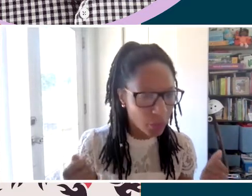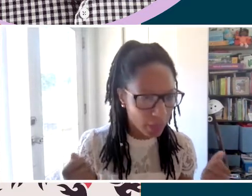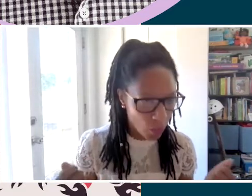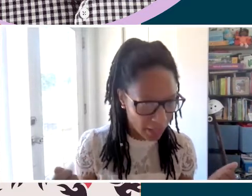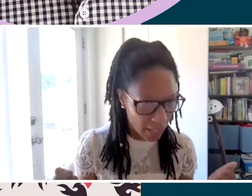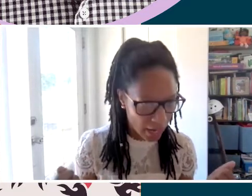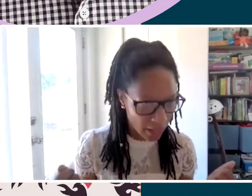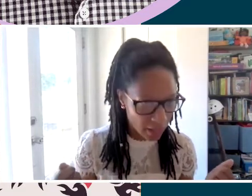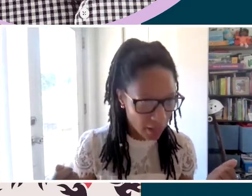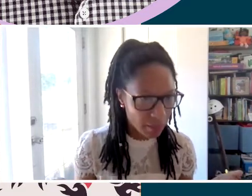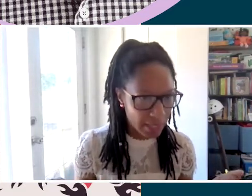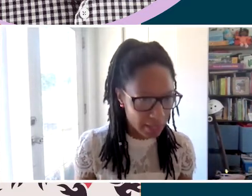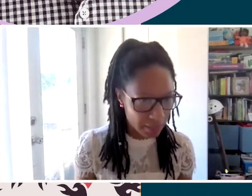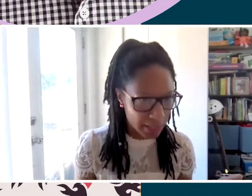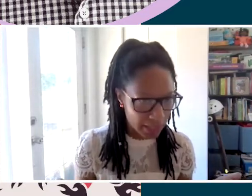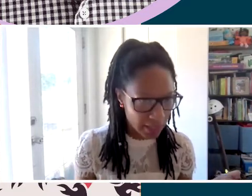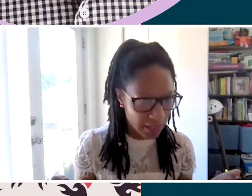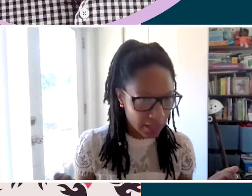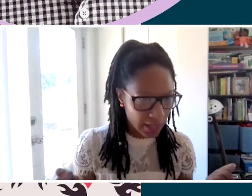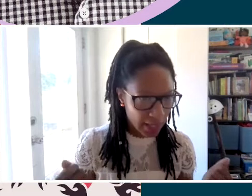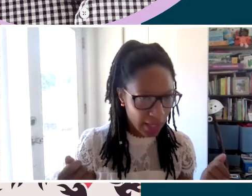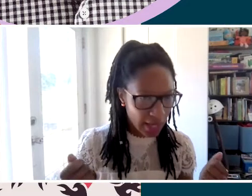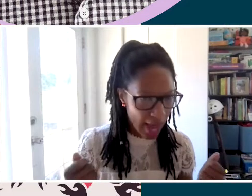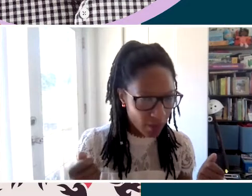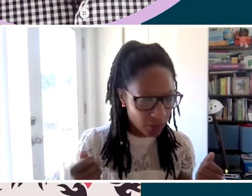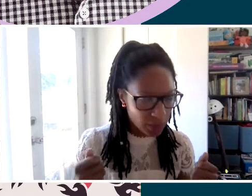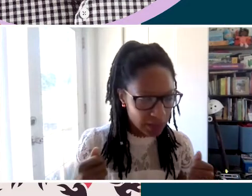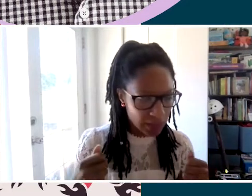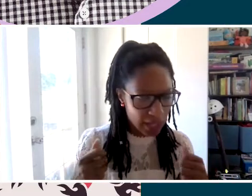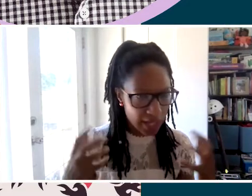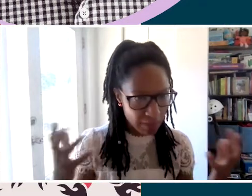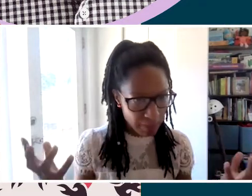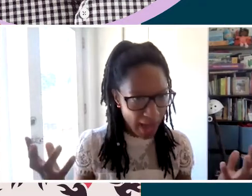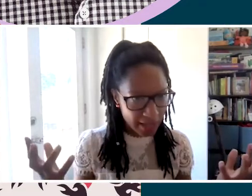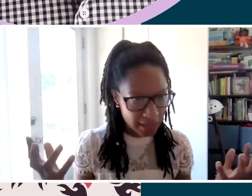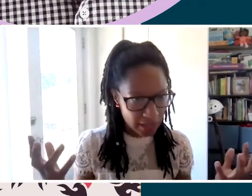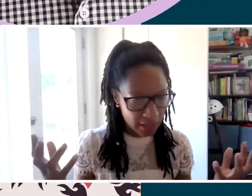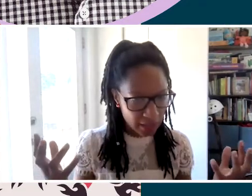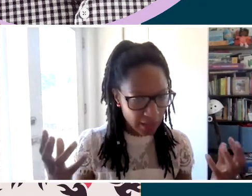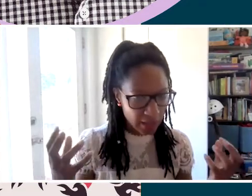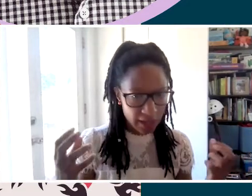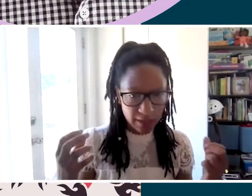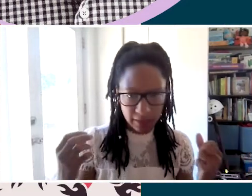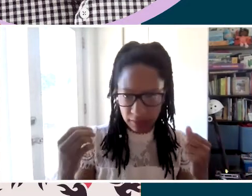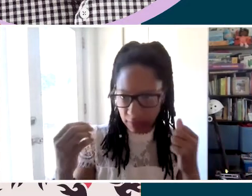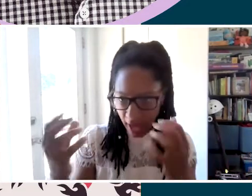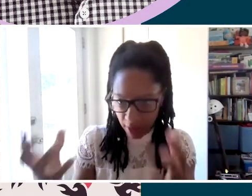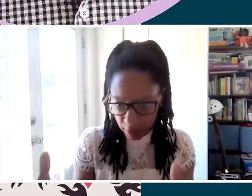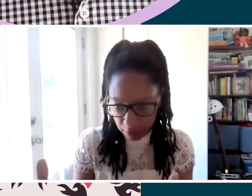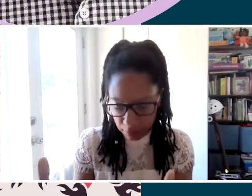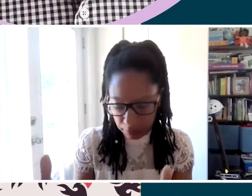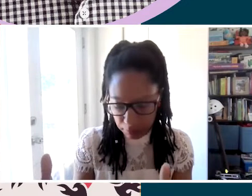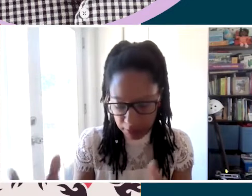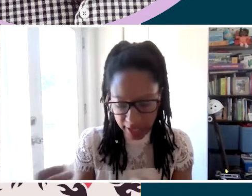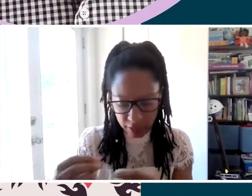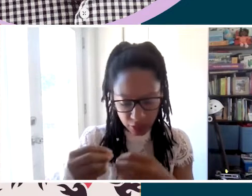about who and what they are meant to be? And how do we see that impacting how